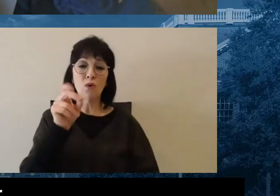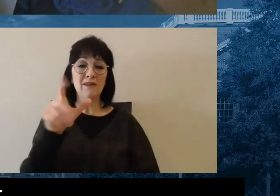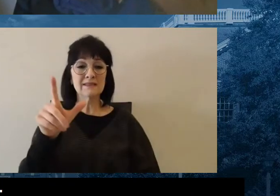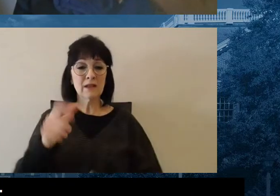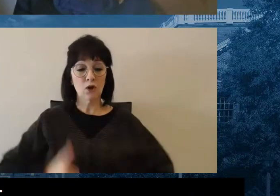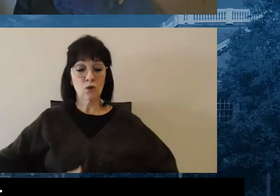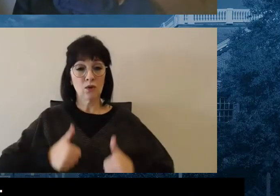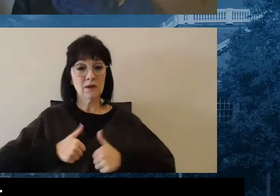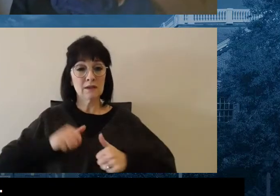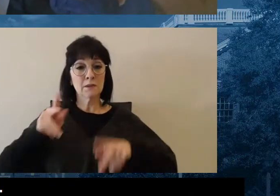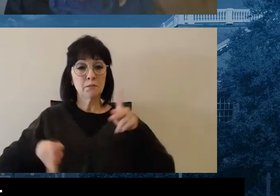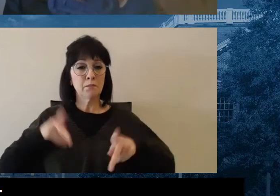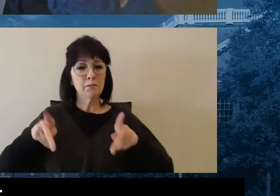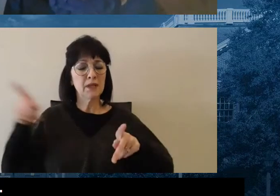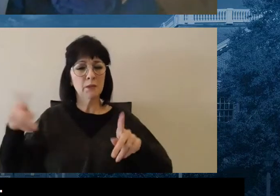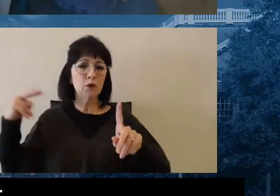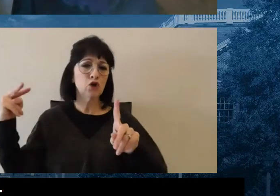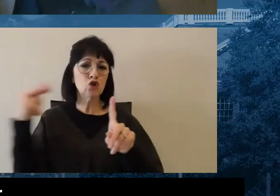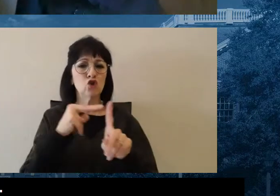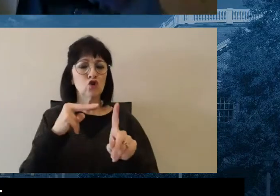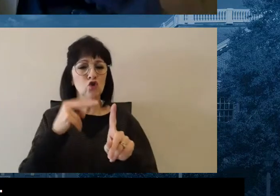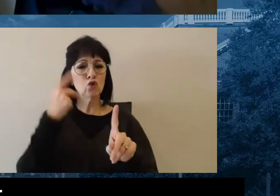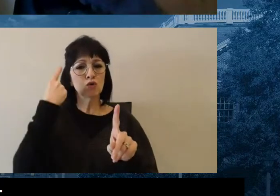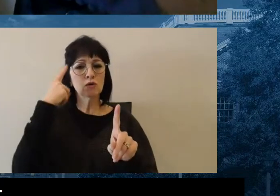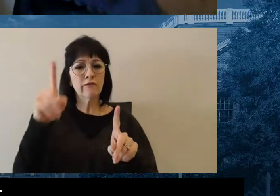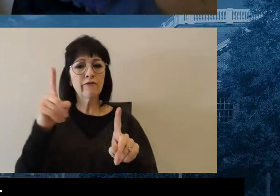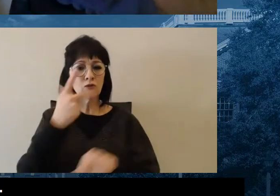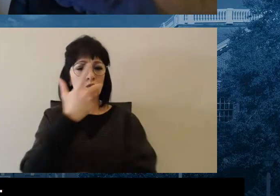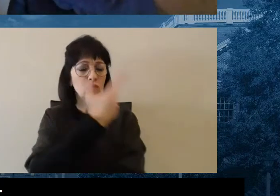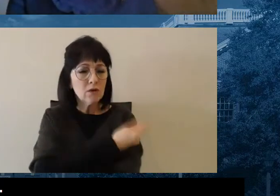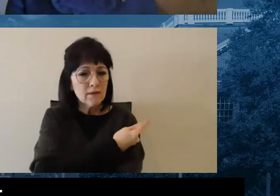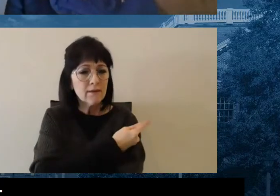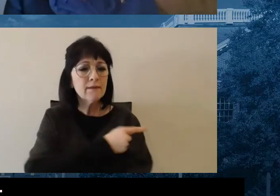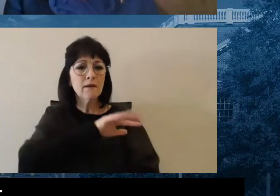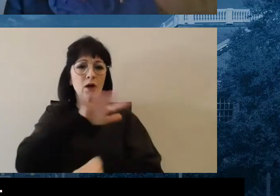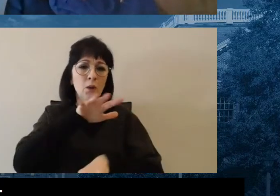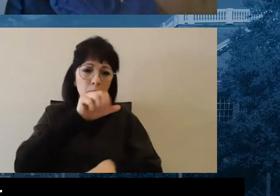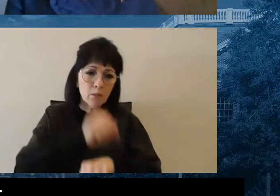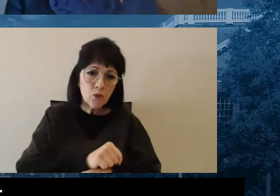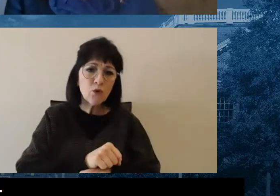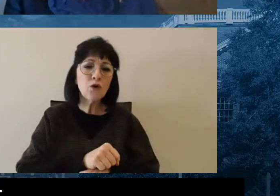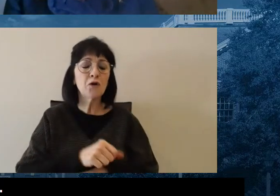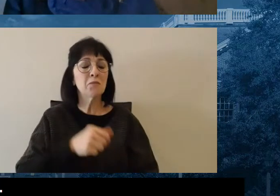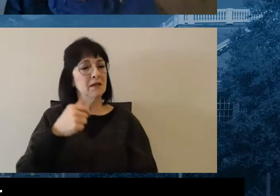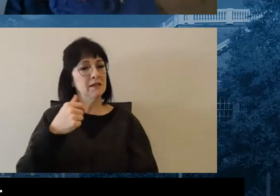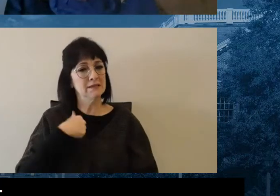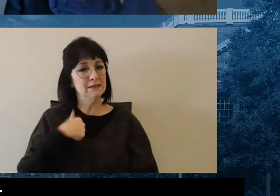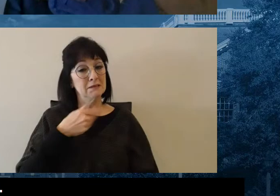vaccinations? Well, I'll defer to Dr. Rattay, but I use